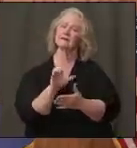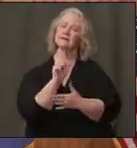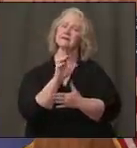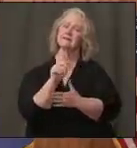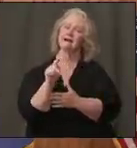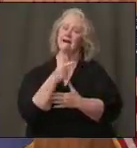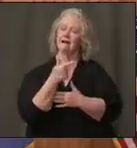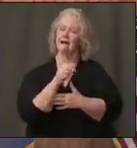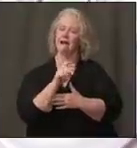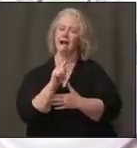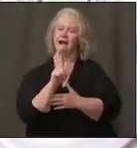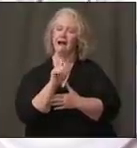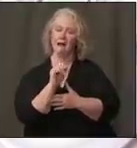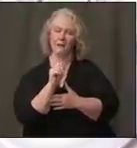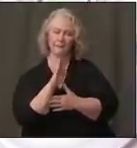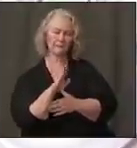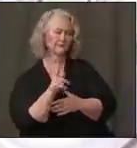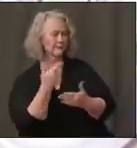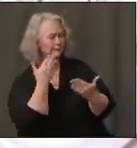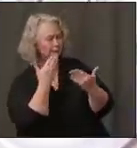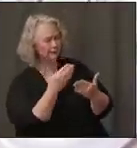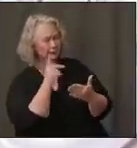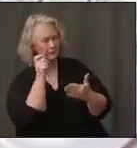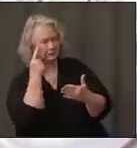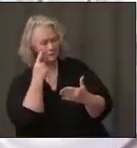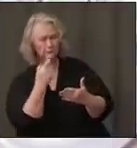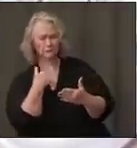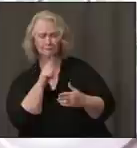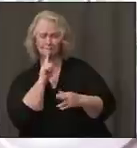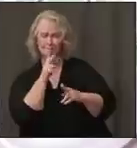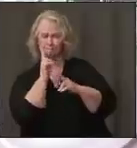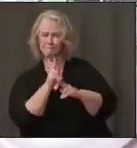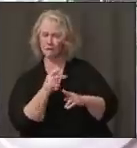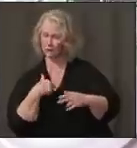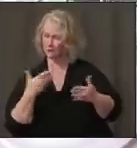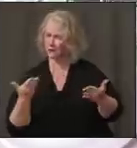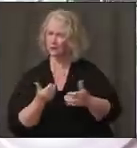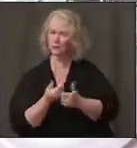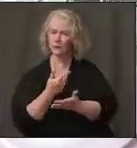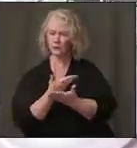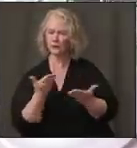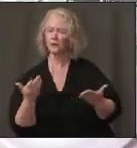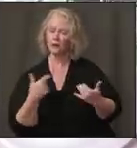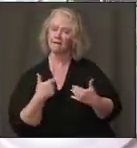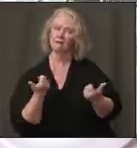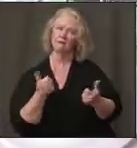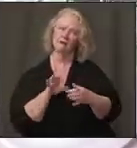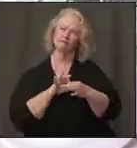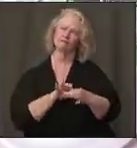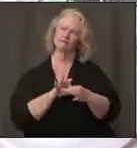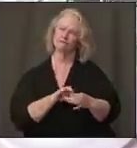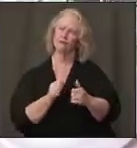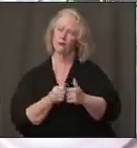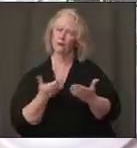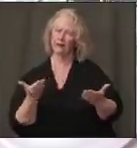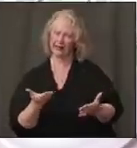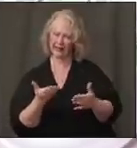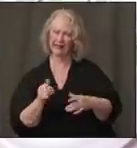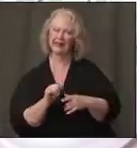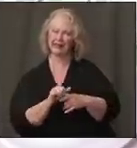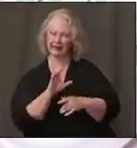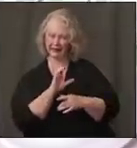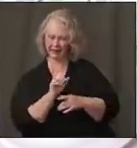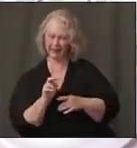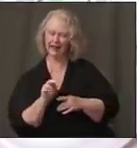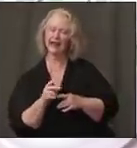Well, thank you for that, Governor. It's a real honor to be here today with everyone. I have a lot of ties to the state. As you mentioned, I went to college here at